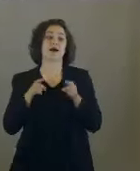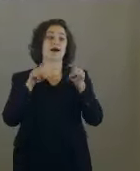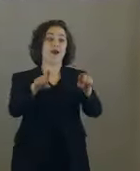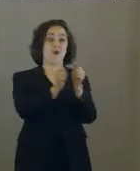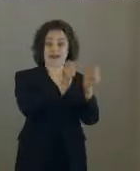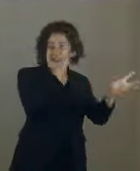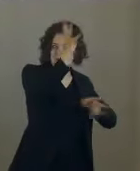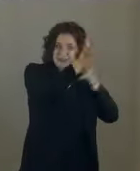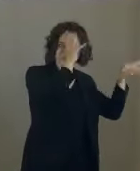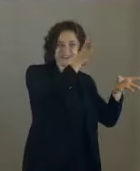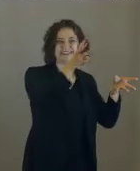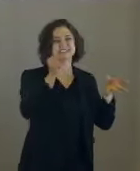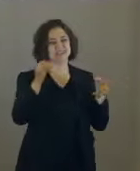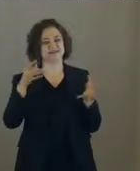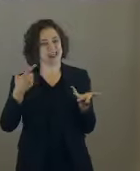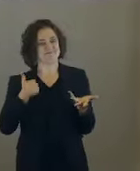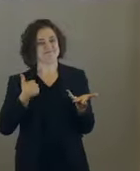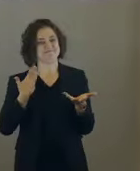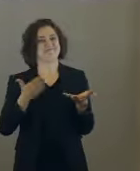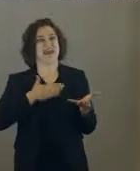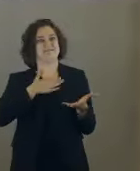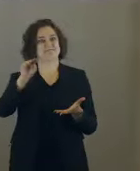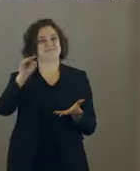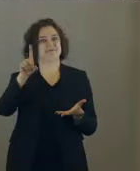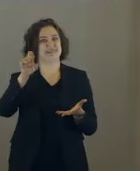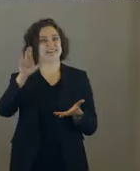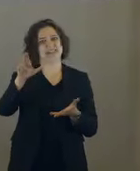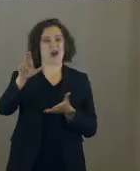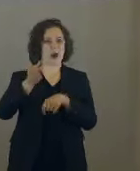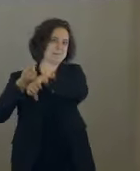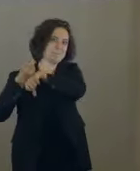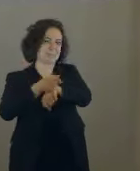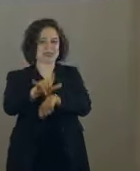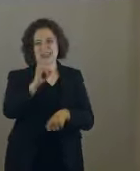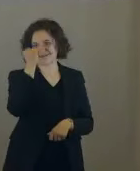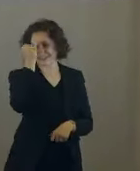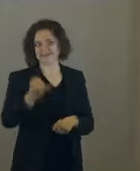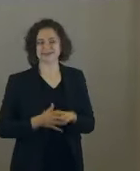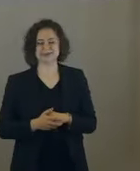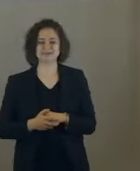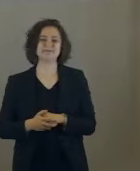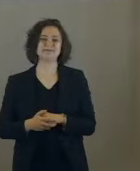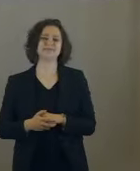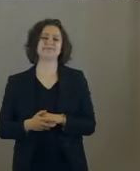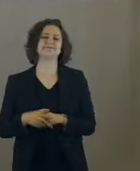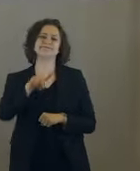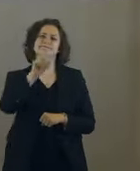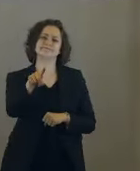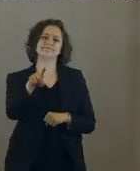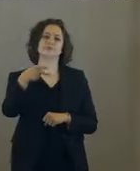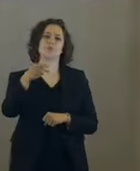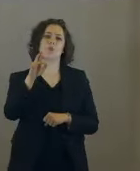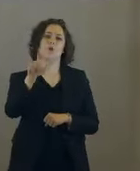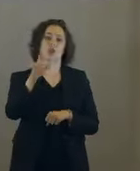happy to see our department sort of dispelling that notion. My question is, does this portal employ